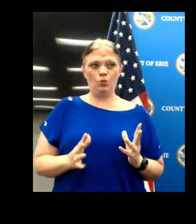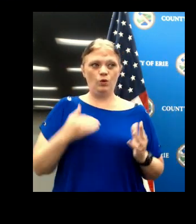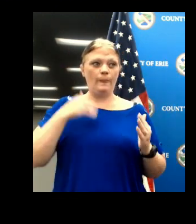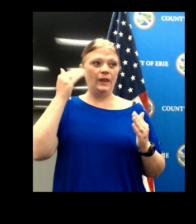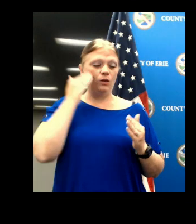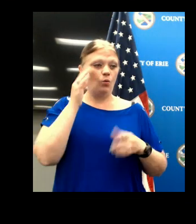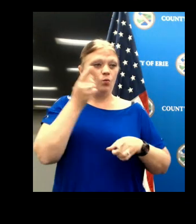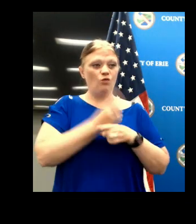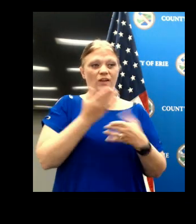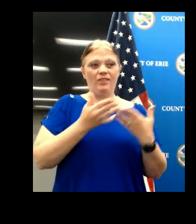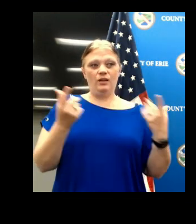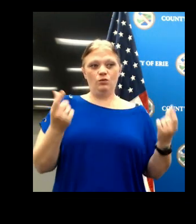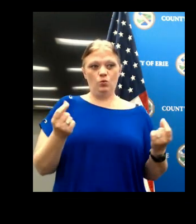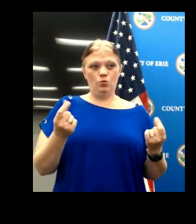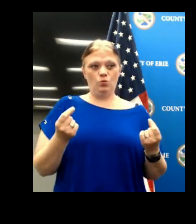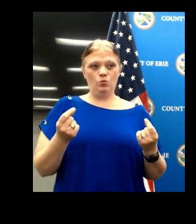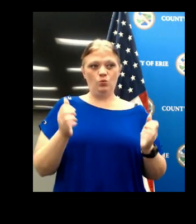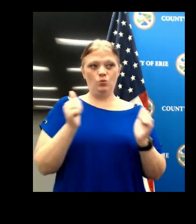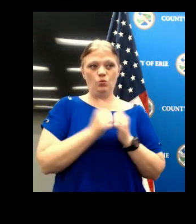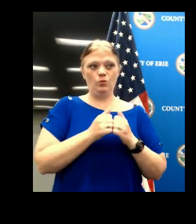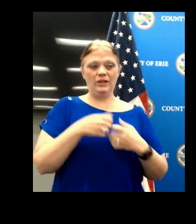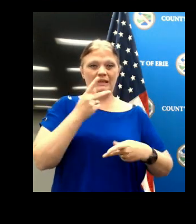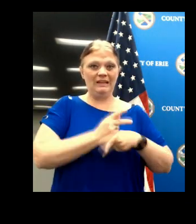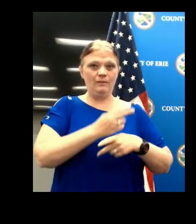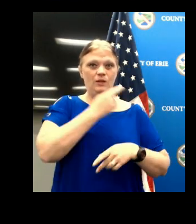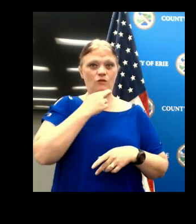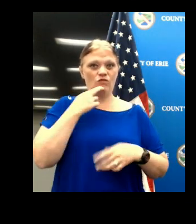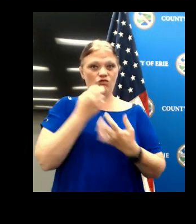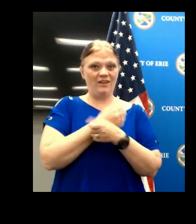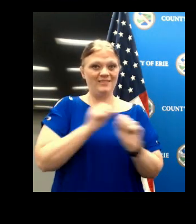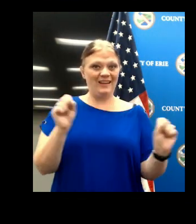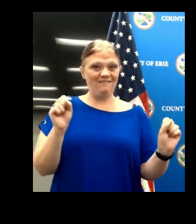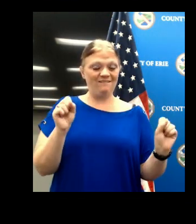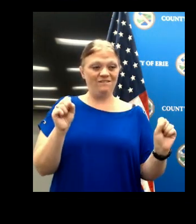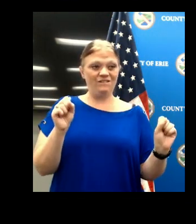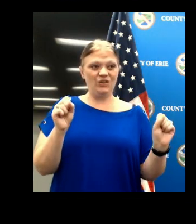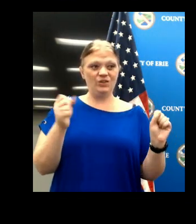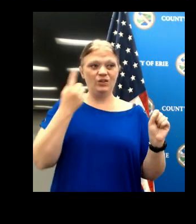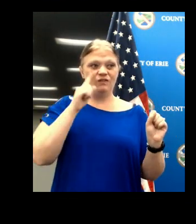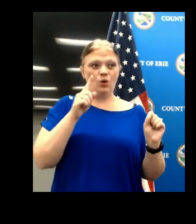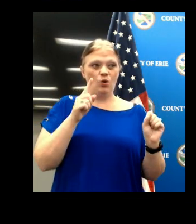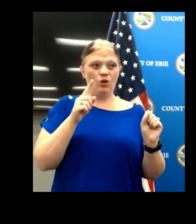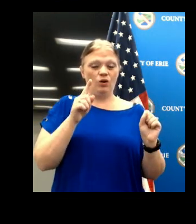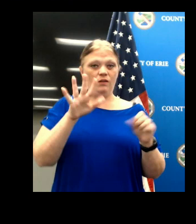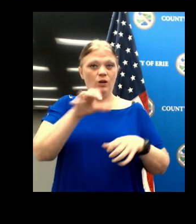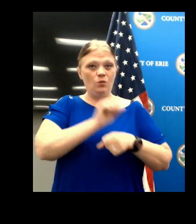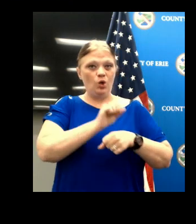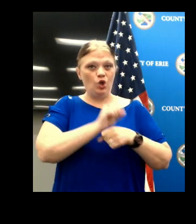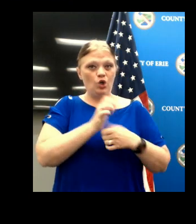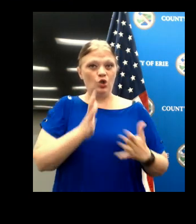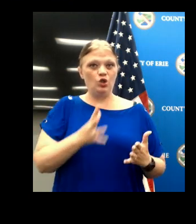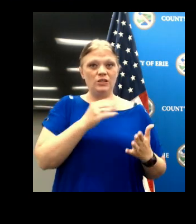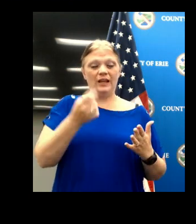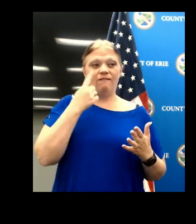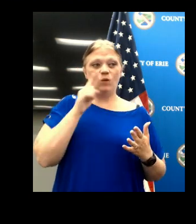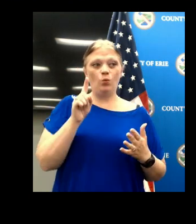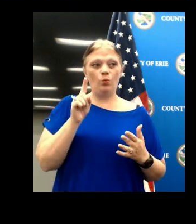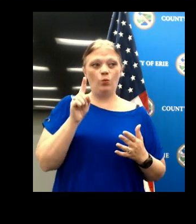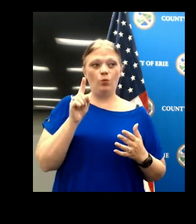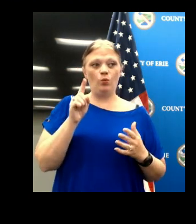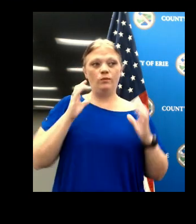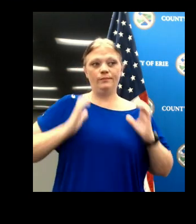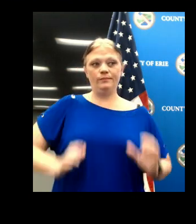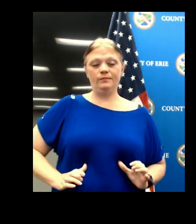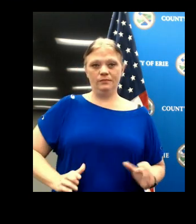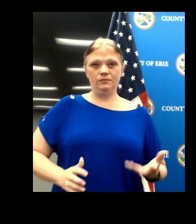the right thing to do with keeping their restaurant safe for their workers and for their